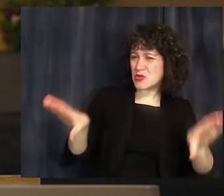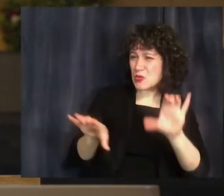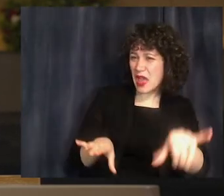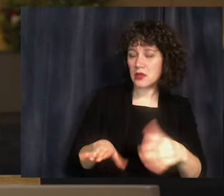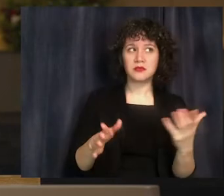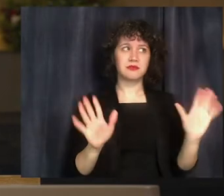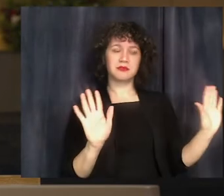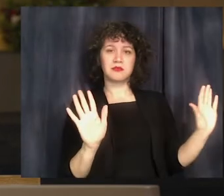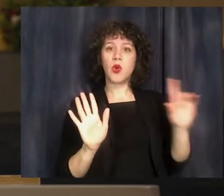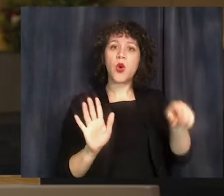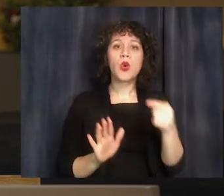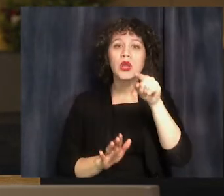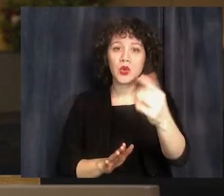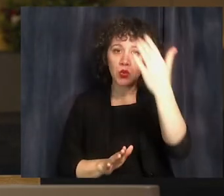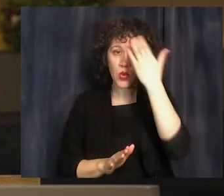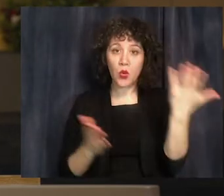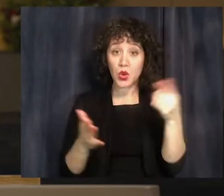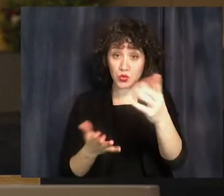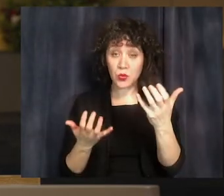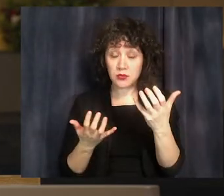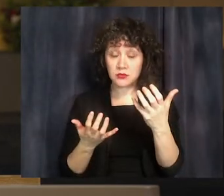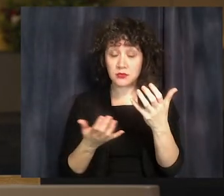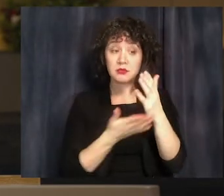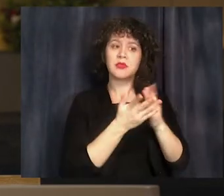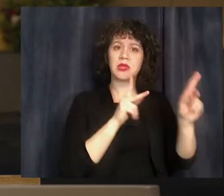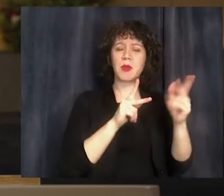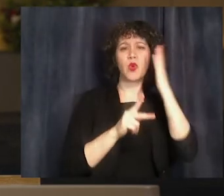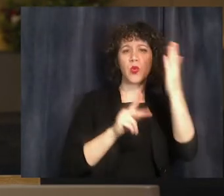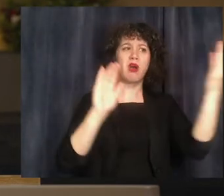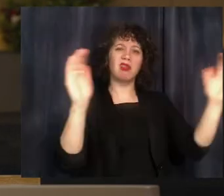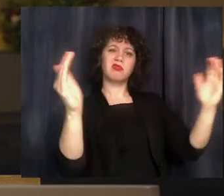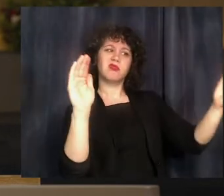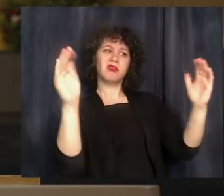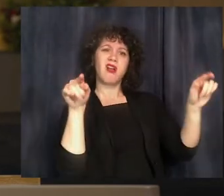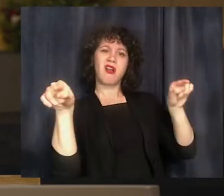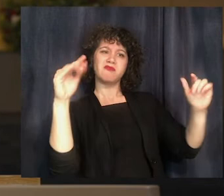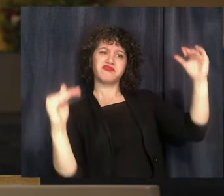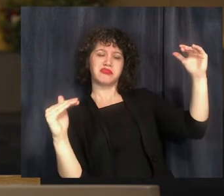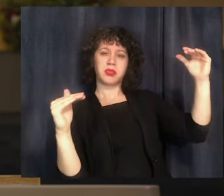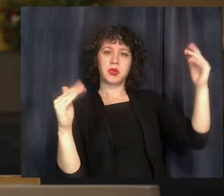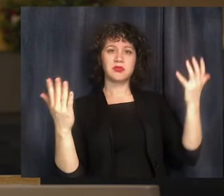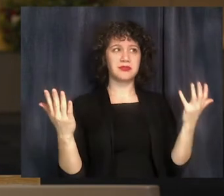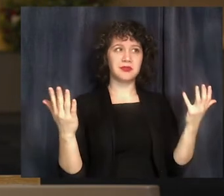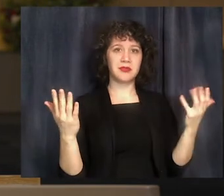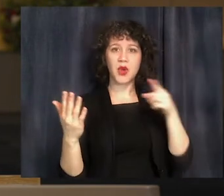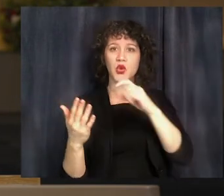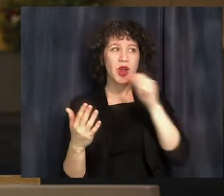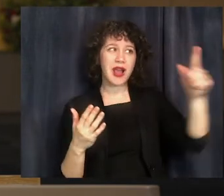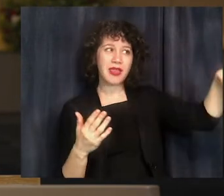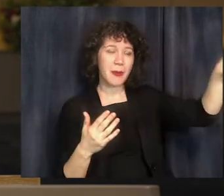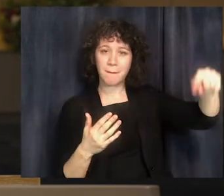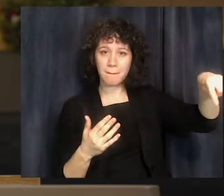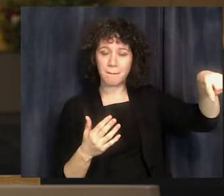only person who truly knows what you want. Some will compare your aspirations and accomplishments to others, but you aren't those other people.